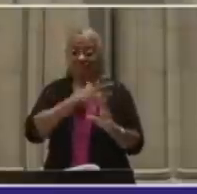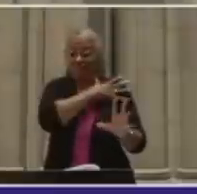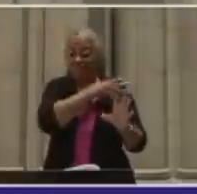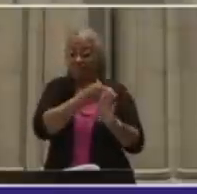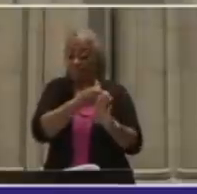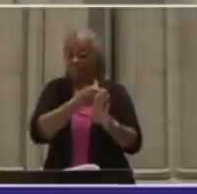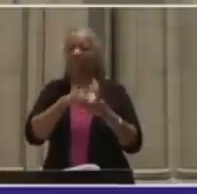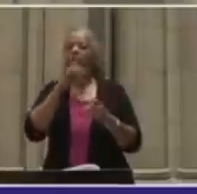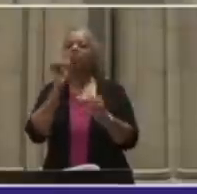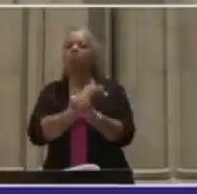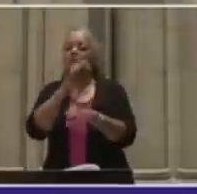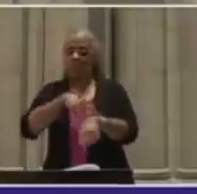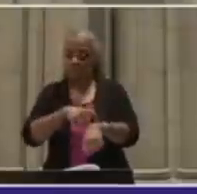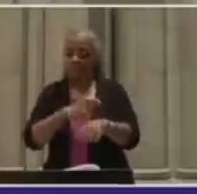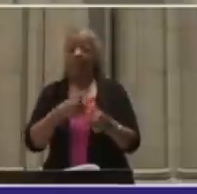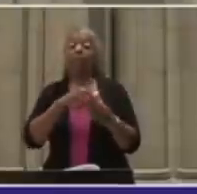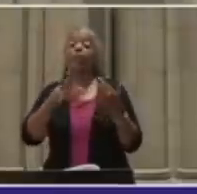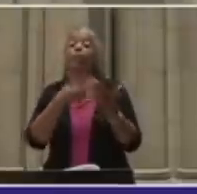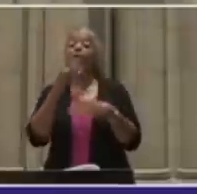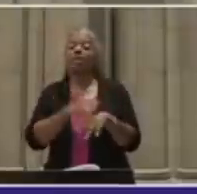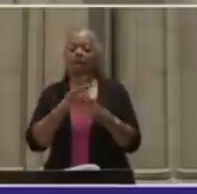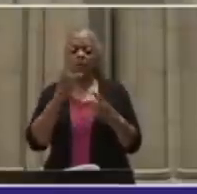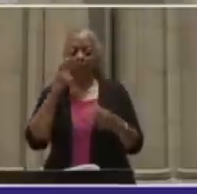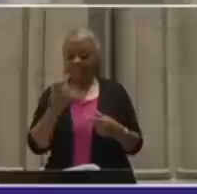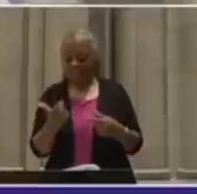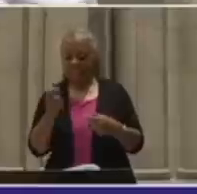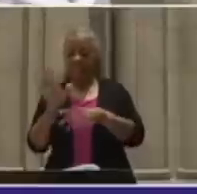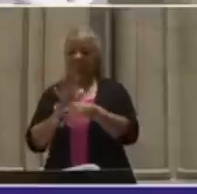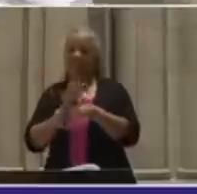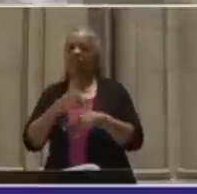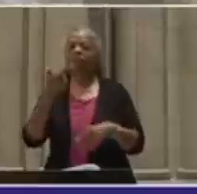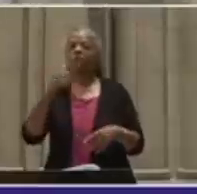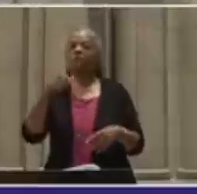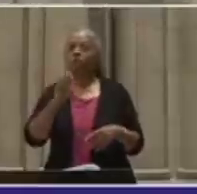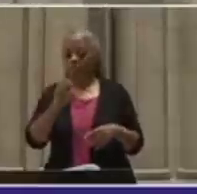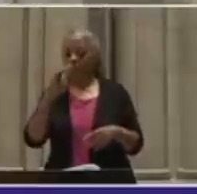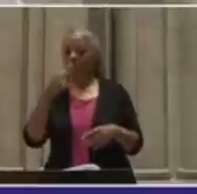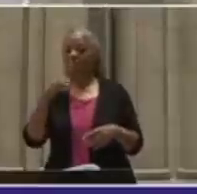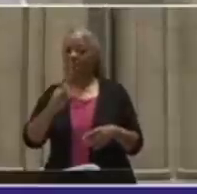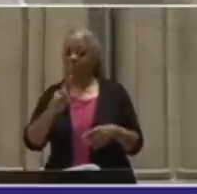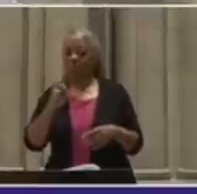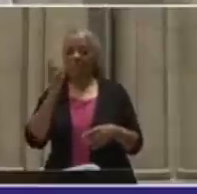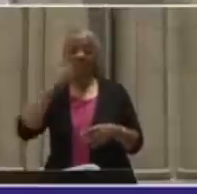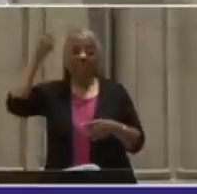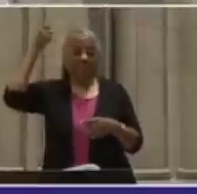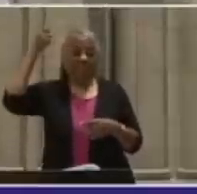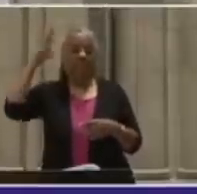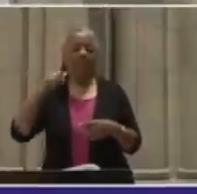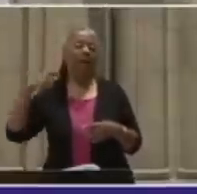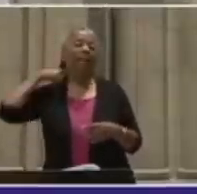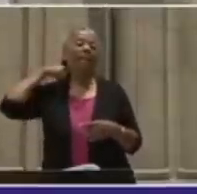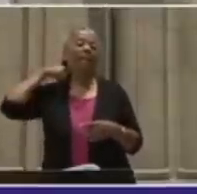And then with all of that, we see the video of George Floyd's lynching by knee,